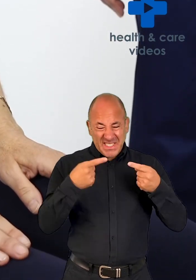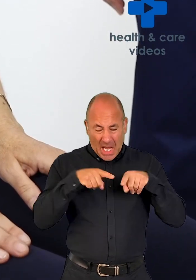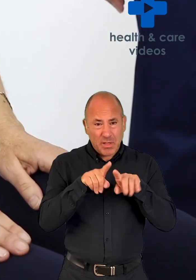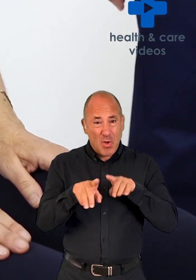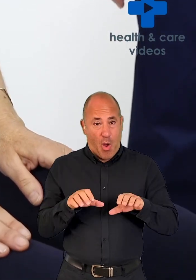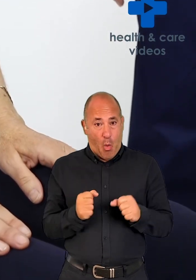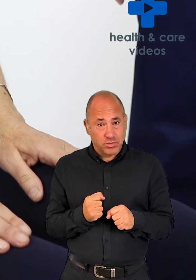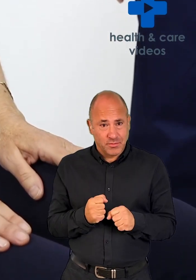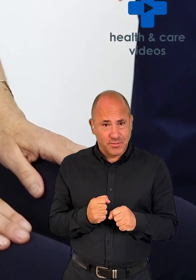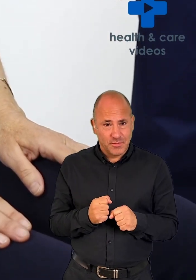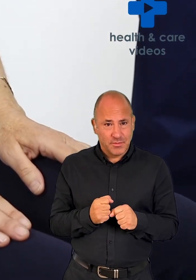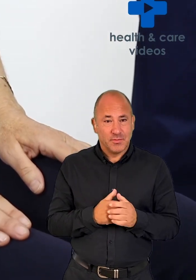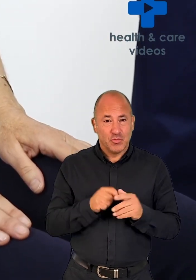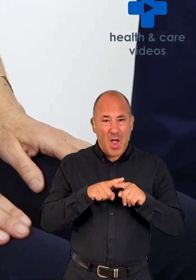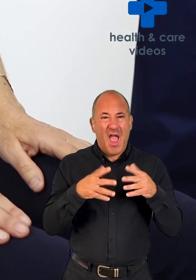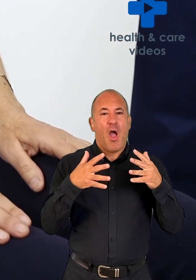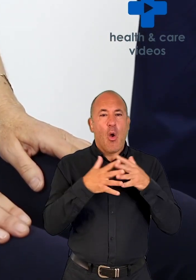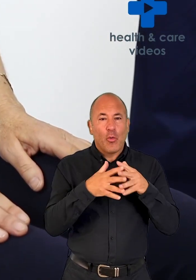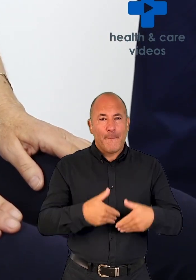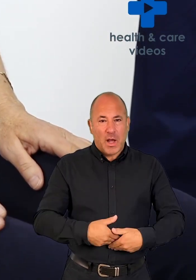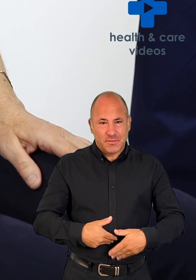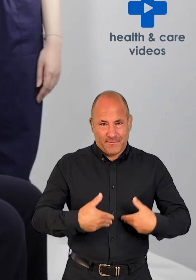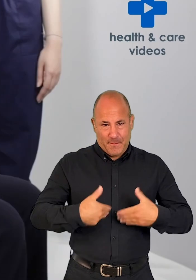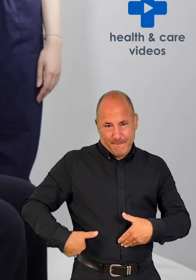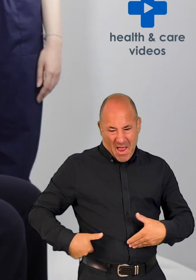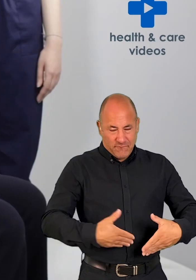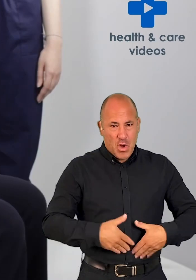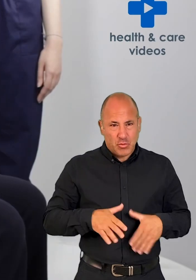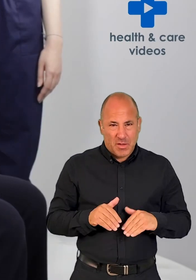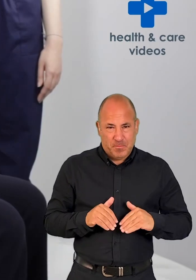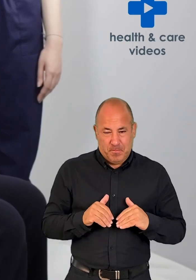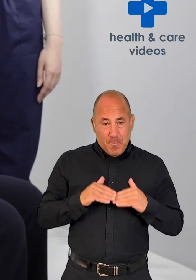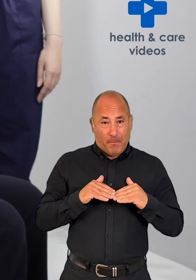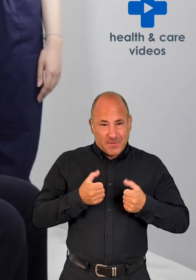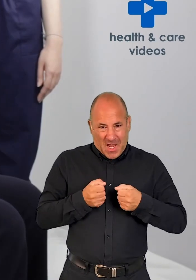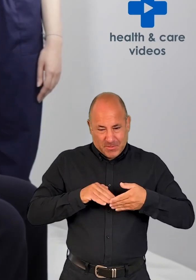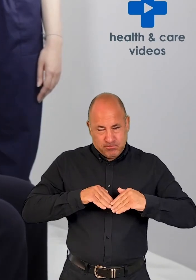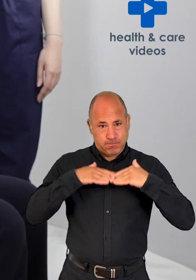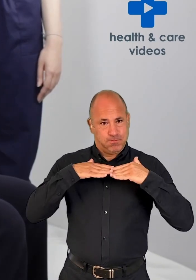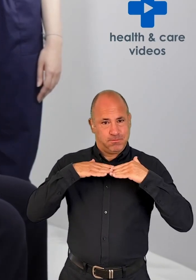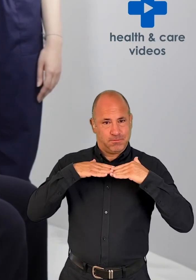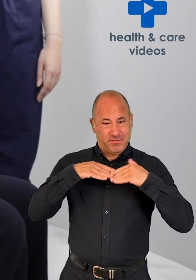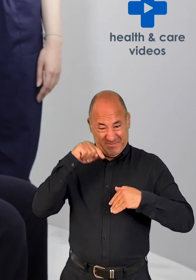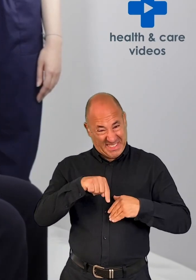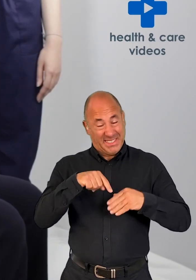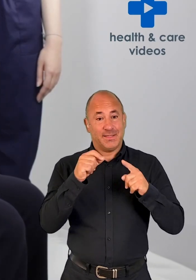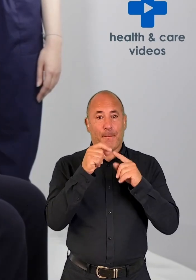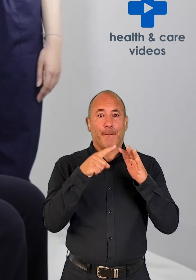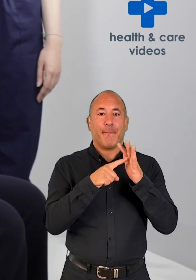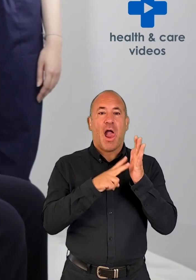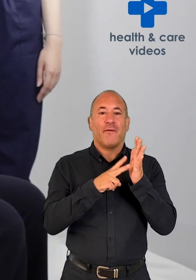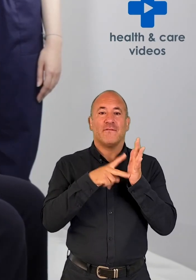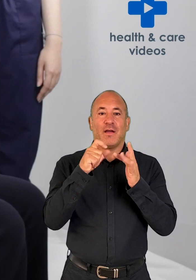and passing urine at the same time. Trying to do this involves tightening and lifting the muscles around your back passage and front passage.